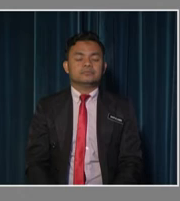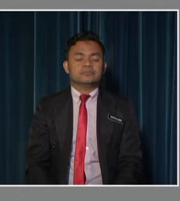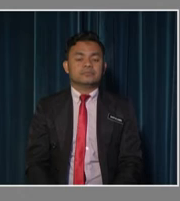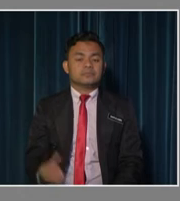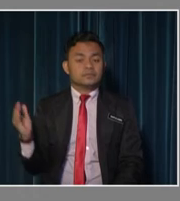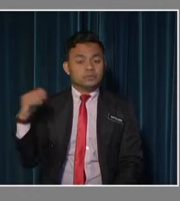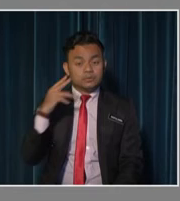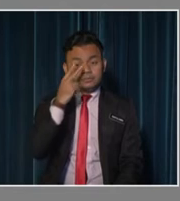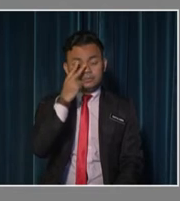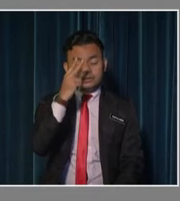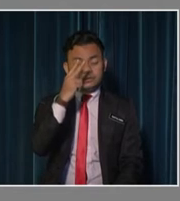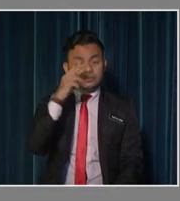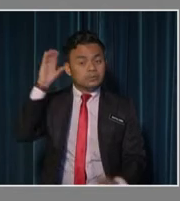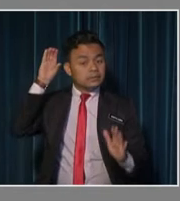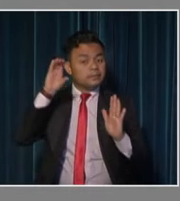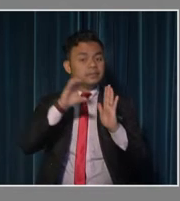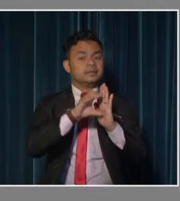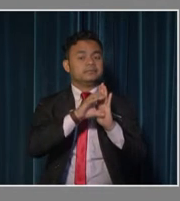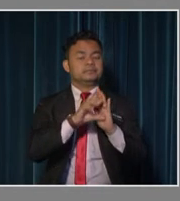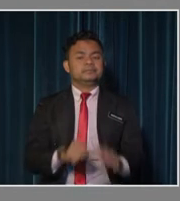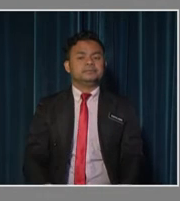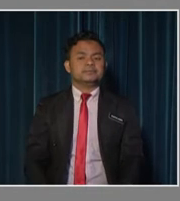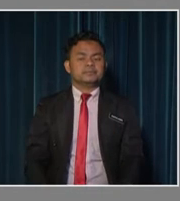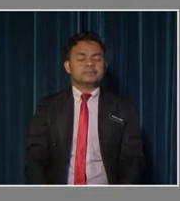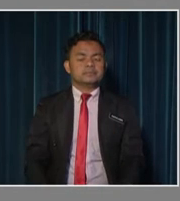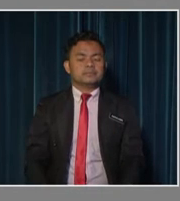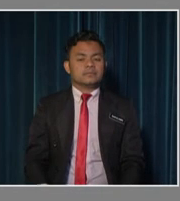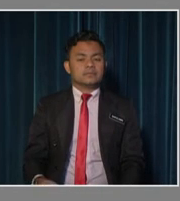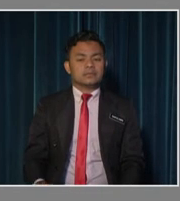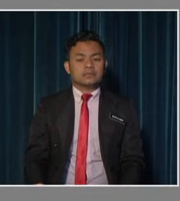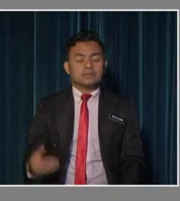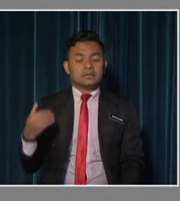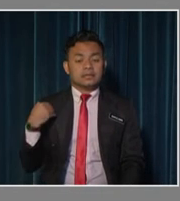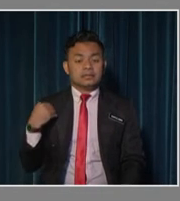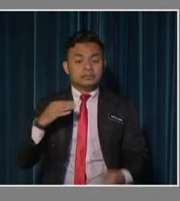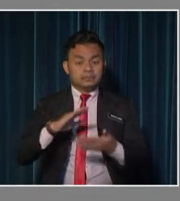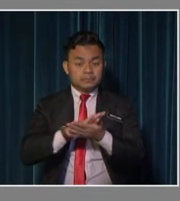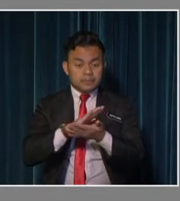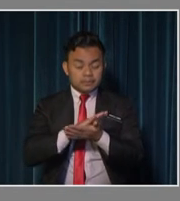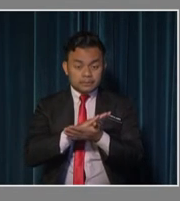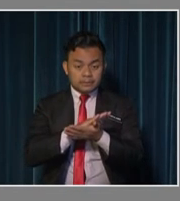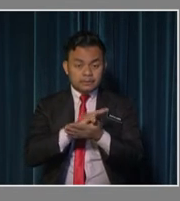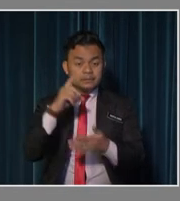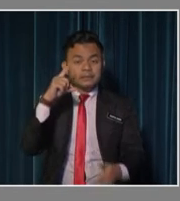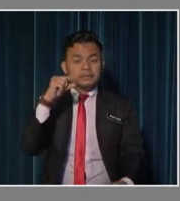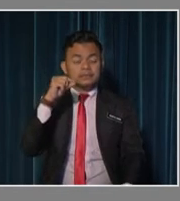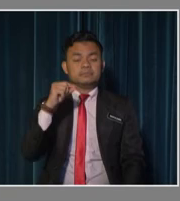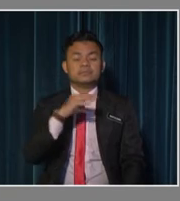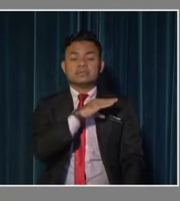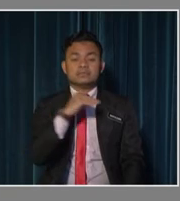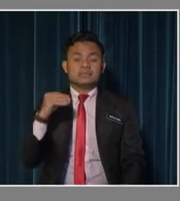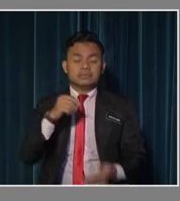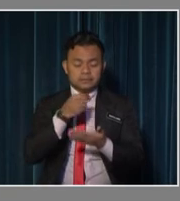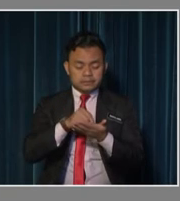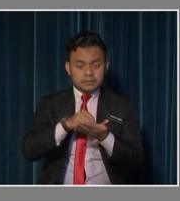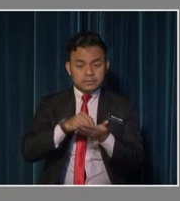Let's look at the picture. There are a paper clip, an eraser, a